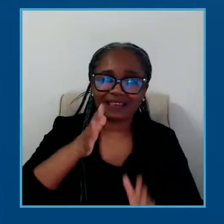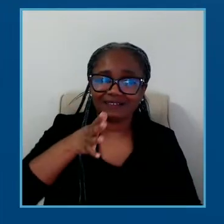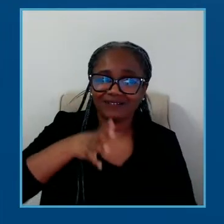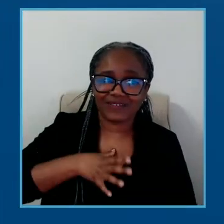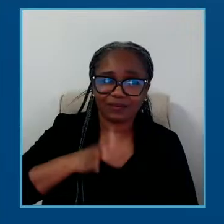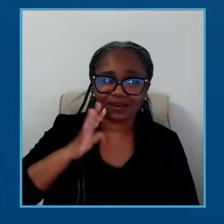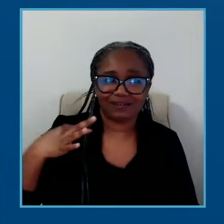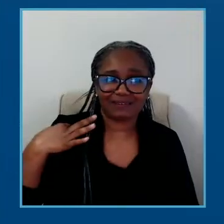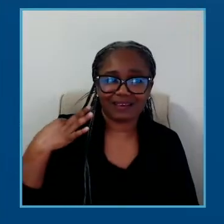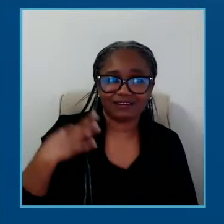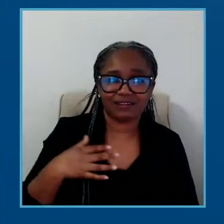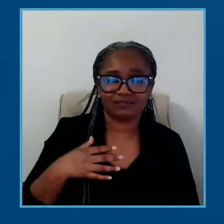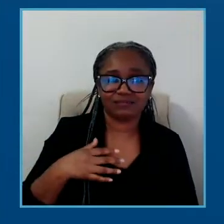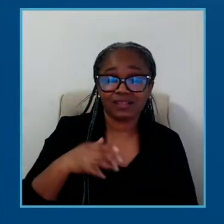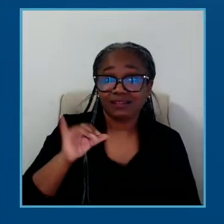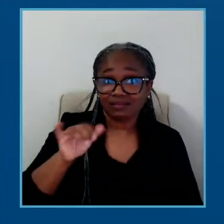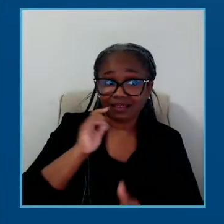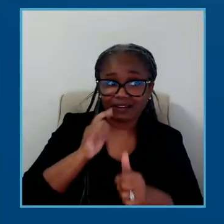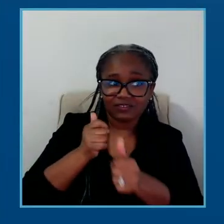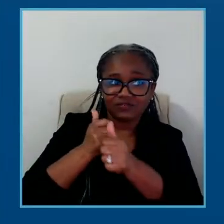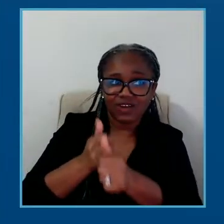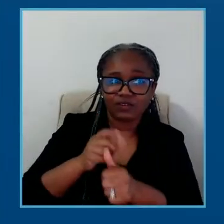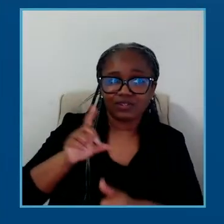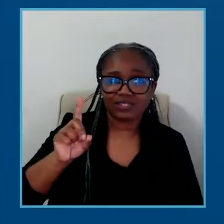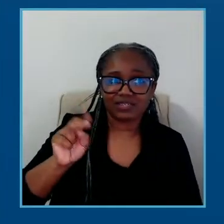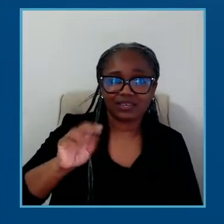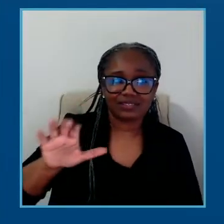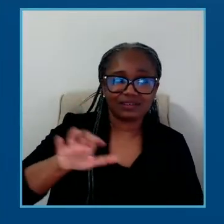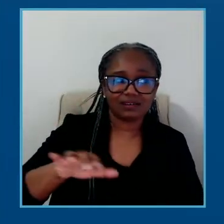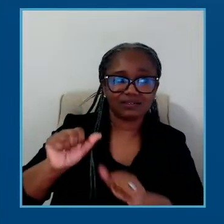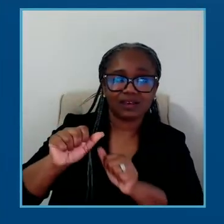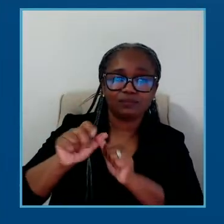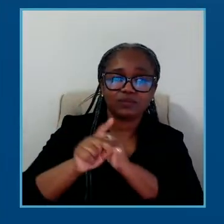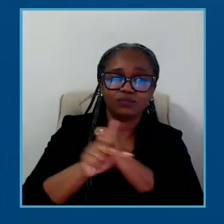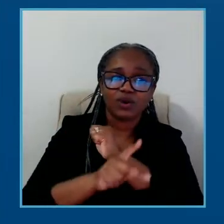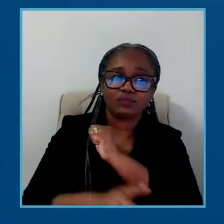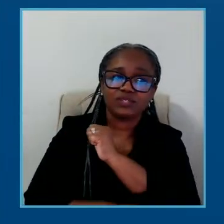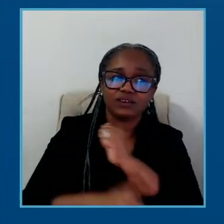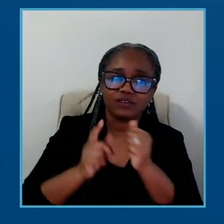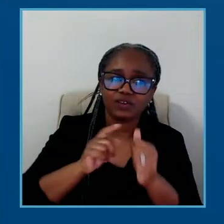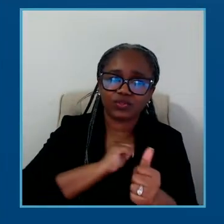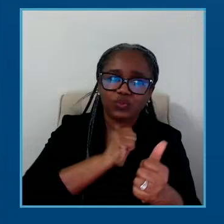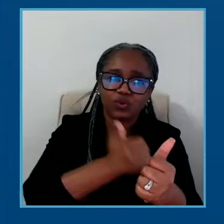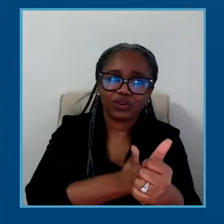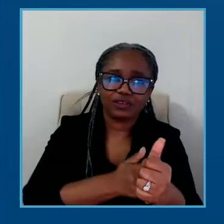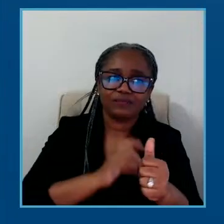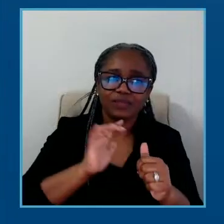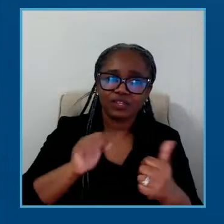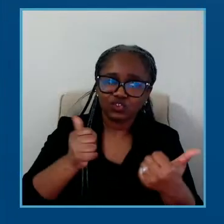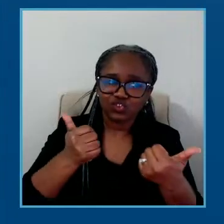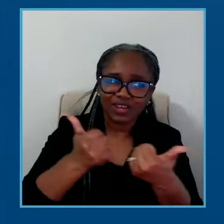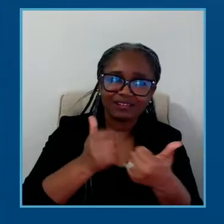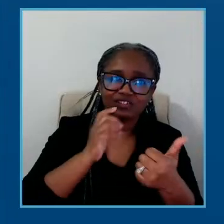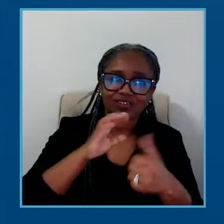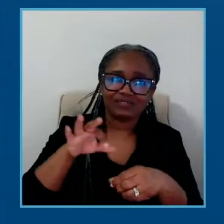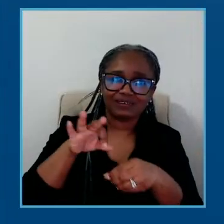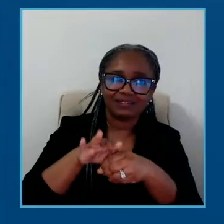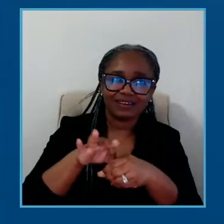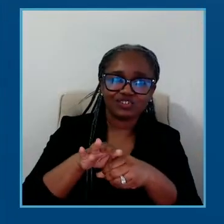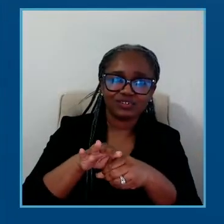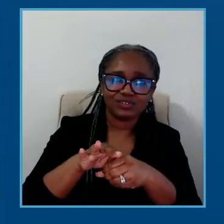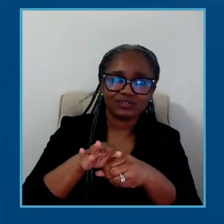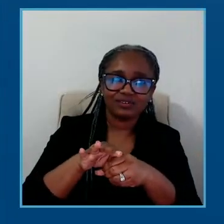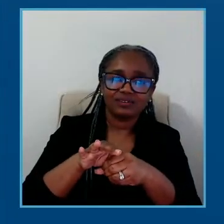made at the time the improper procedures were used, due to the nature of the foregoing violations